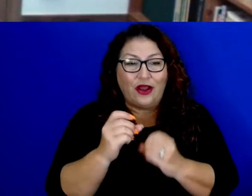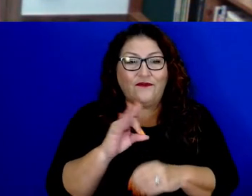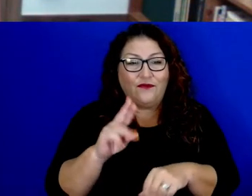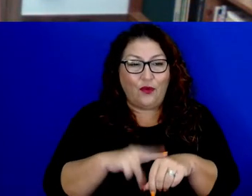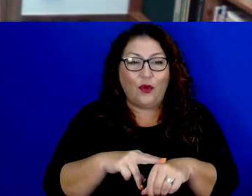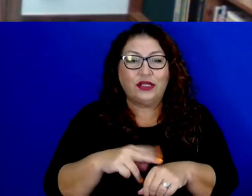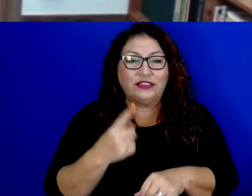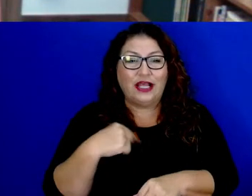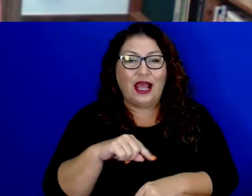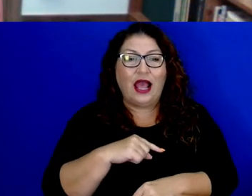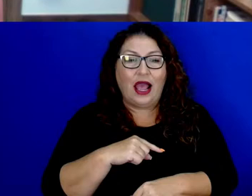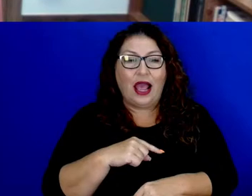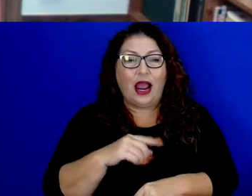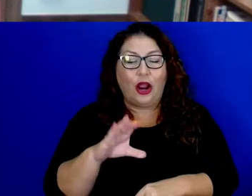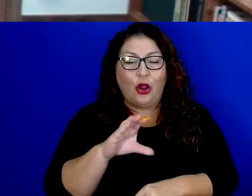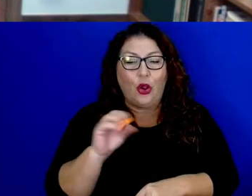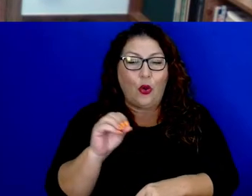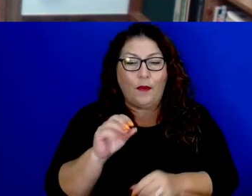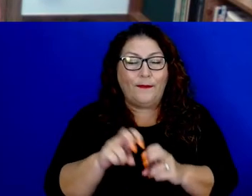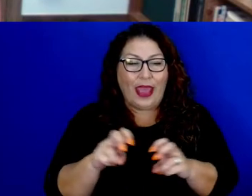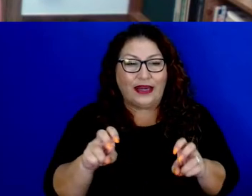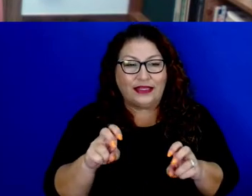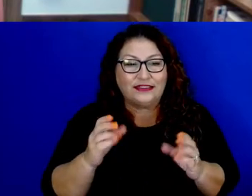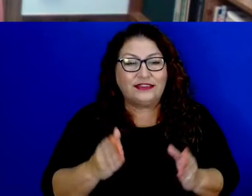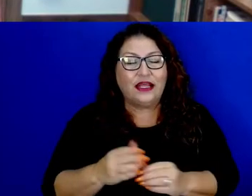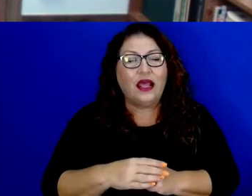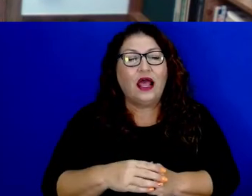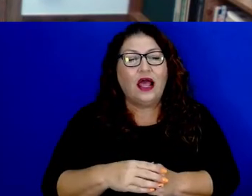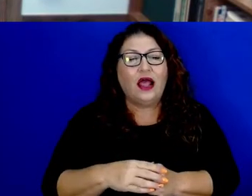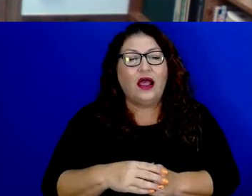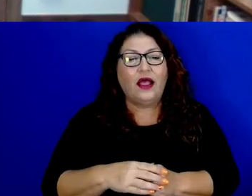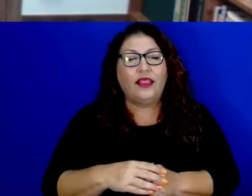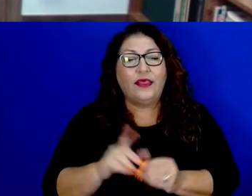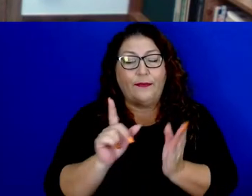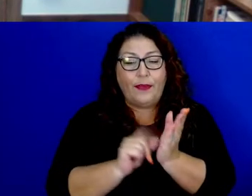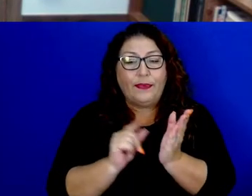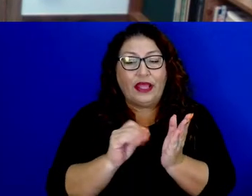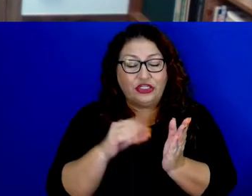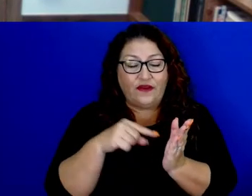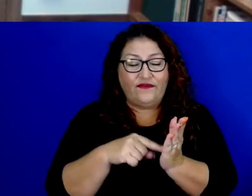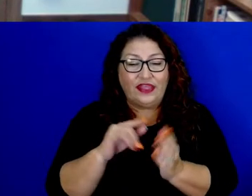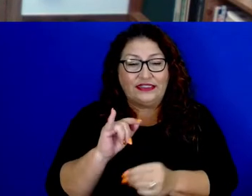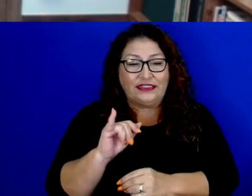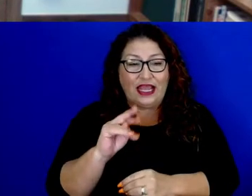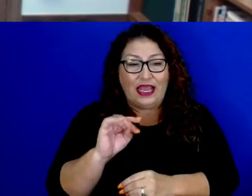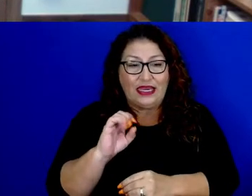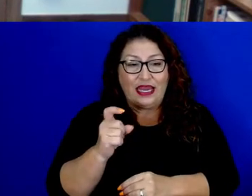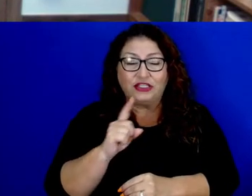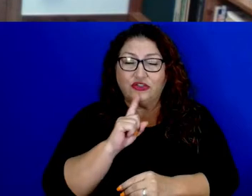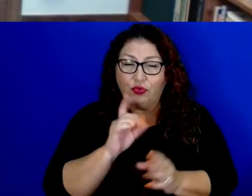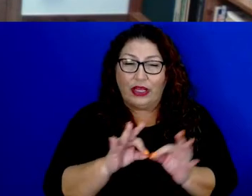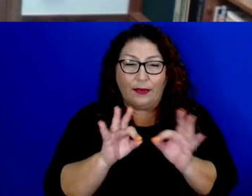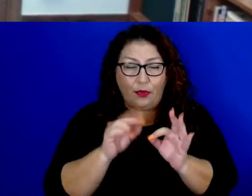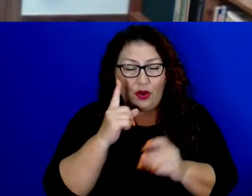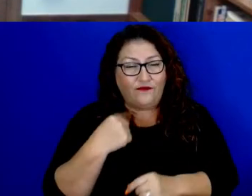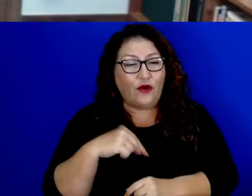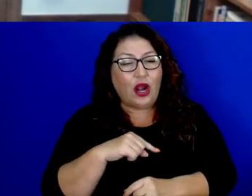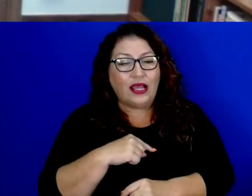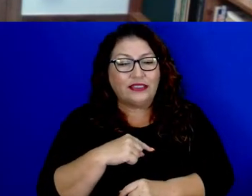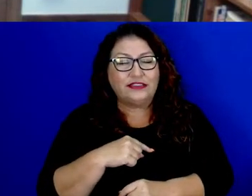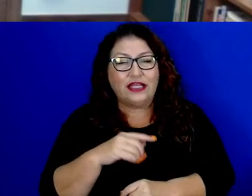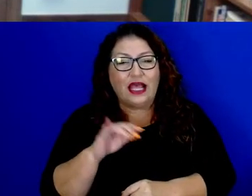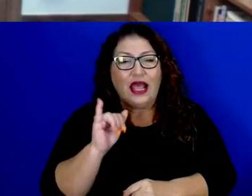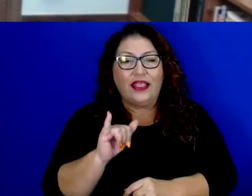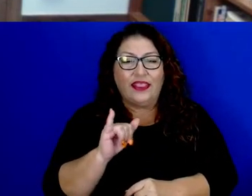co-panelists. The annual publication of this index is, in fact, very important for us. It's a key milestone because